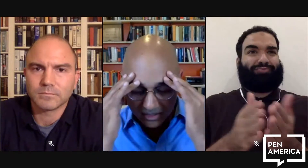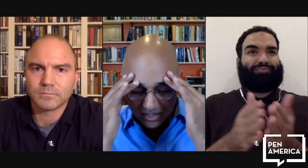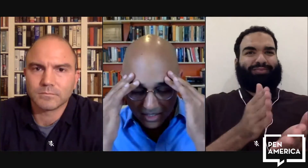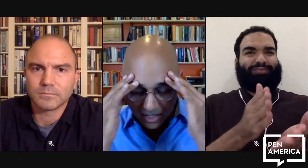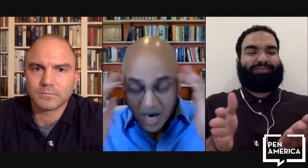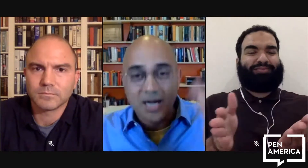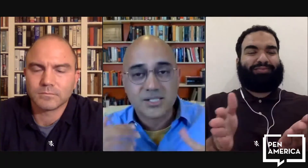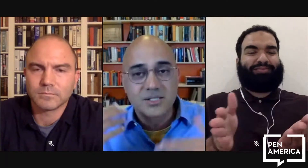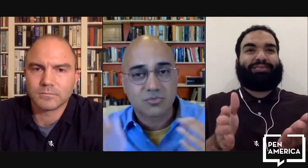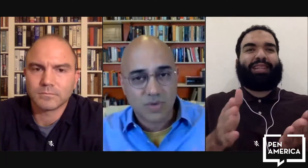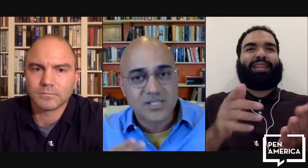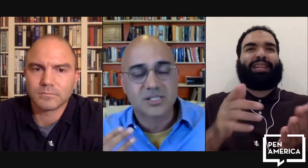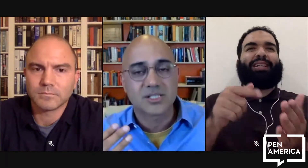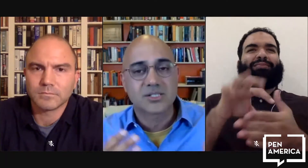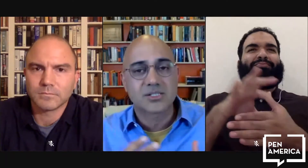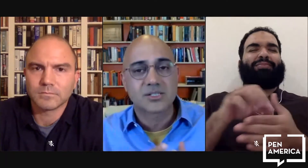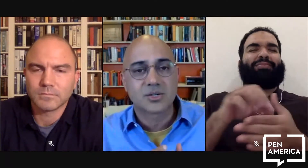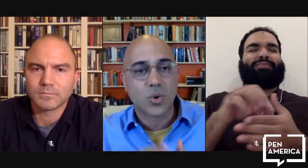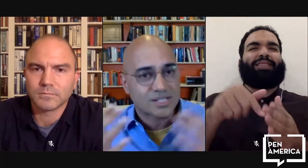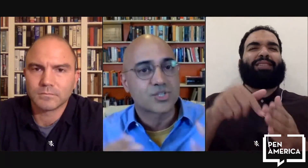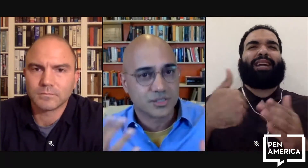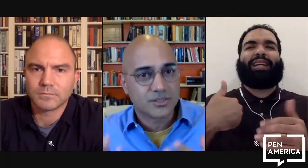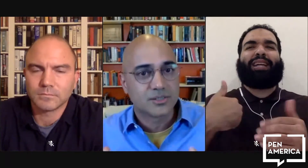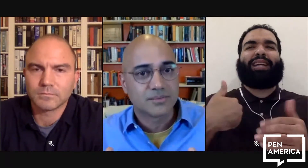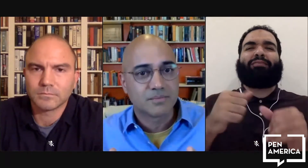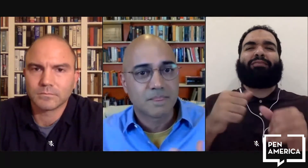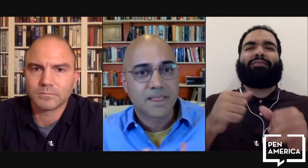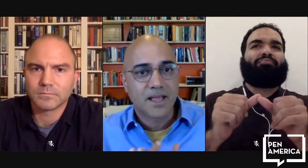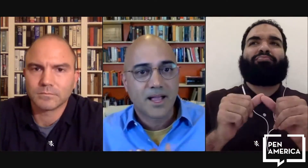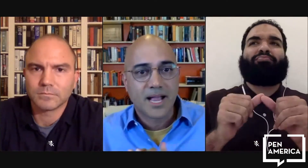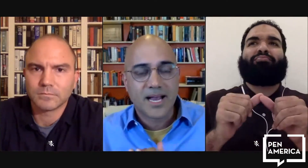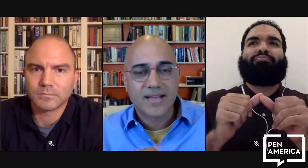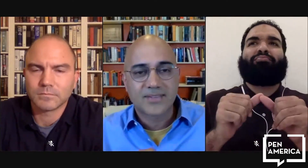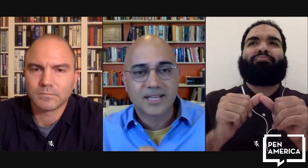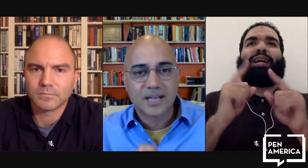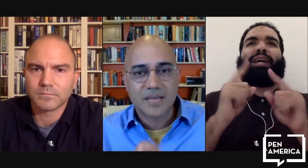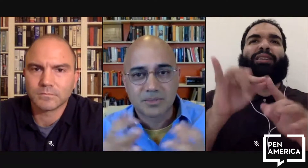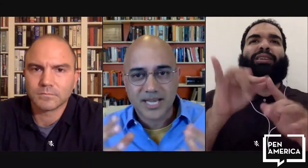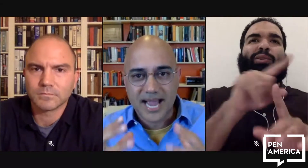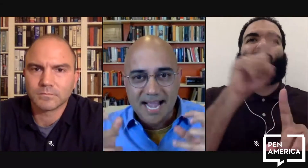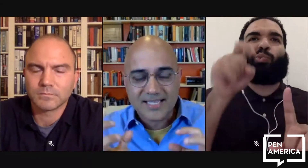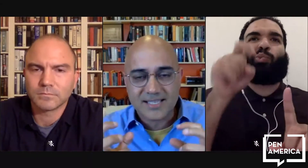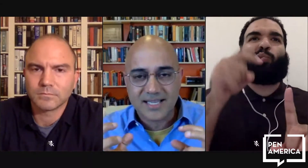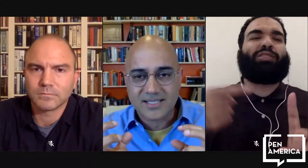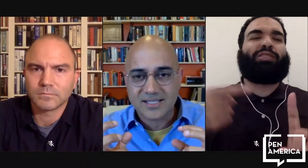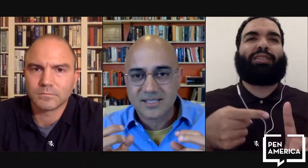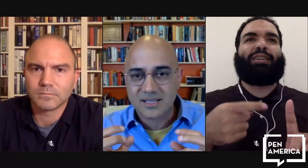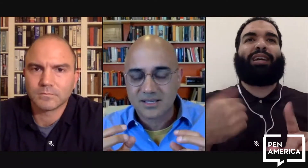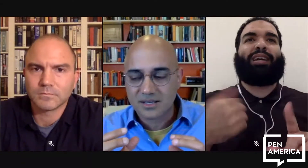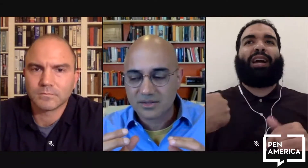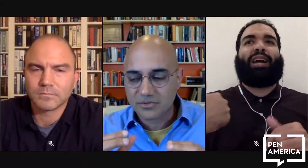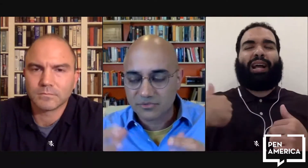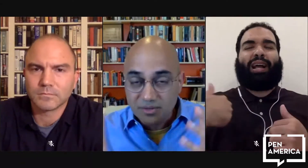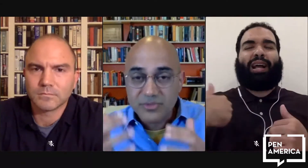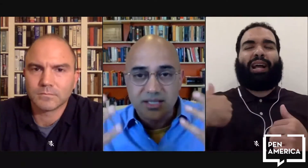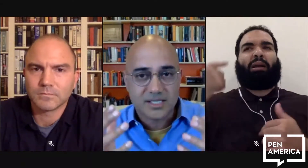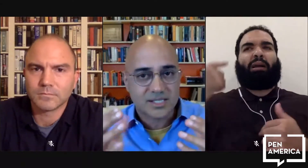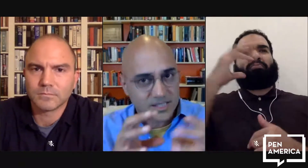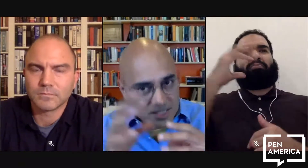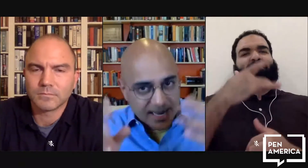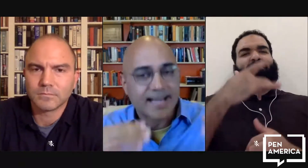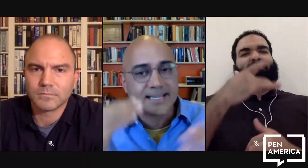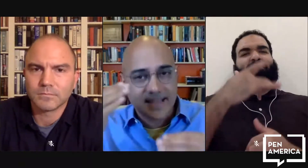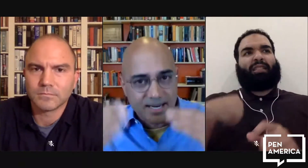a constant restless question, and I think I'm able to access the